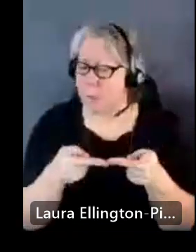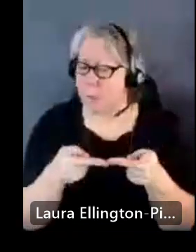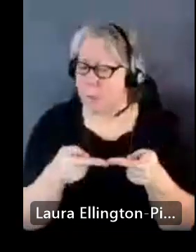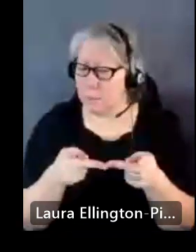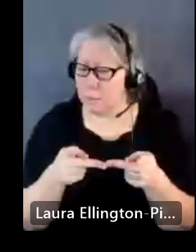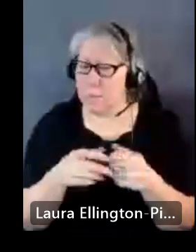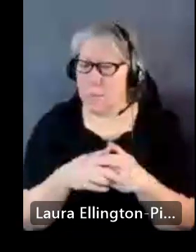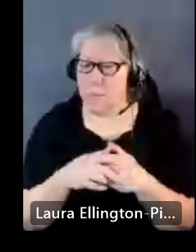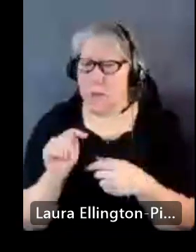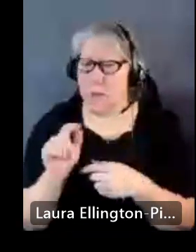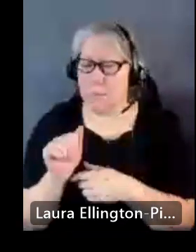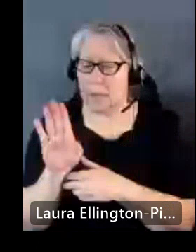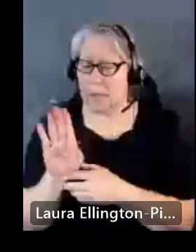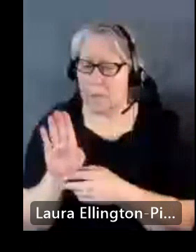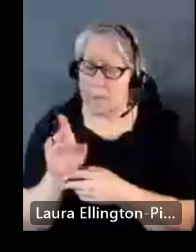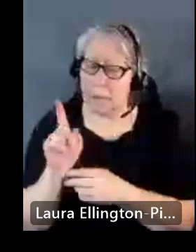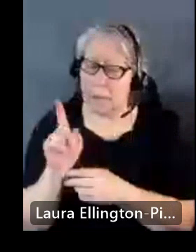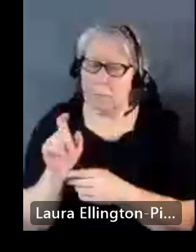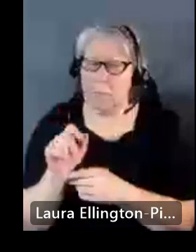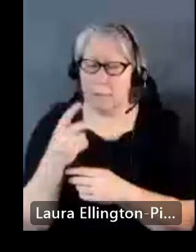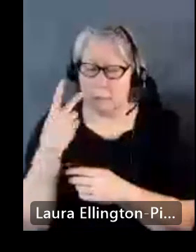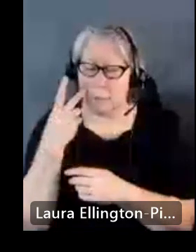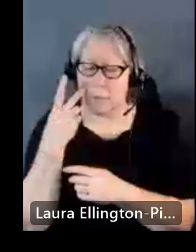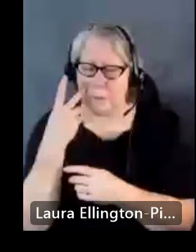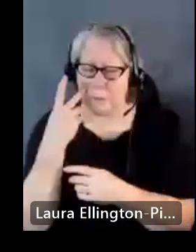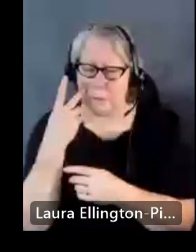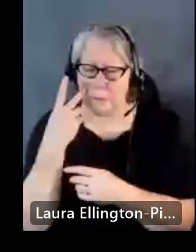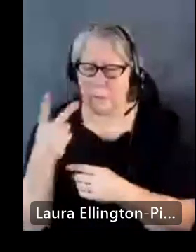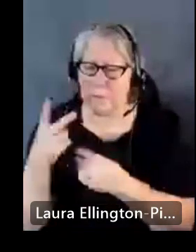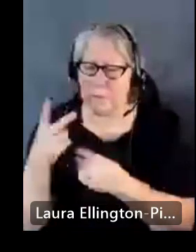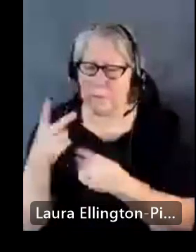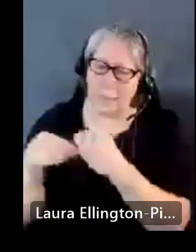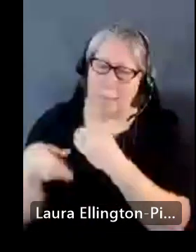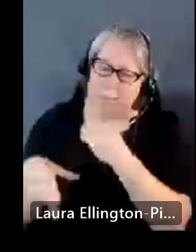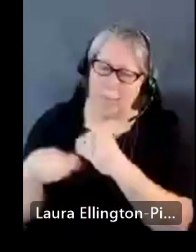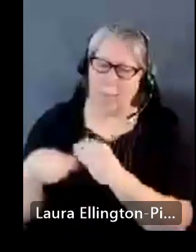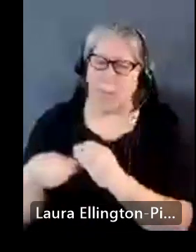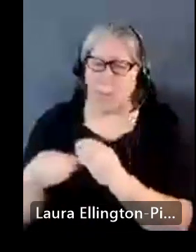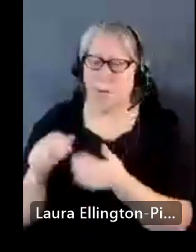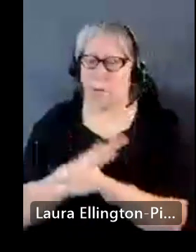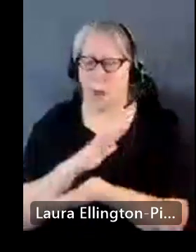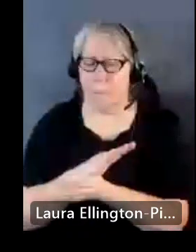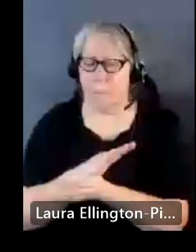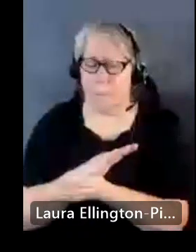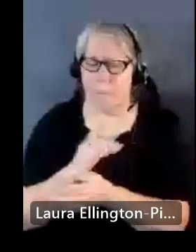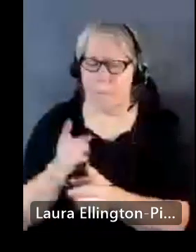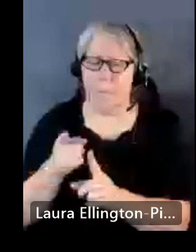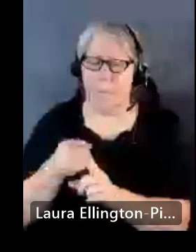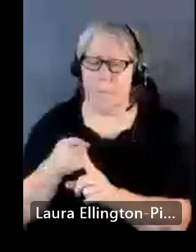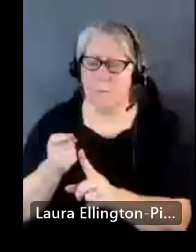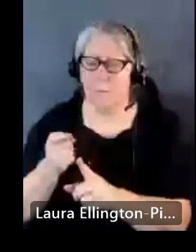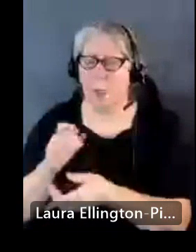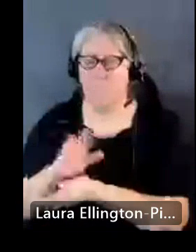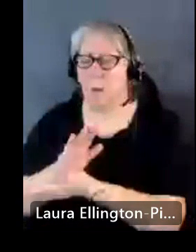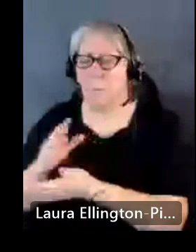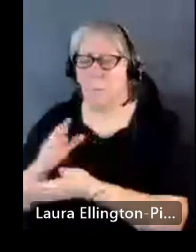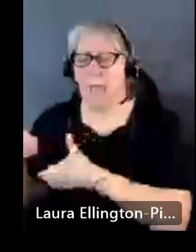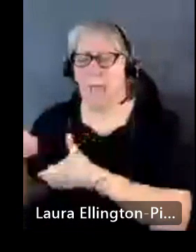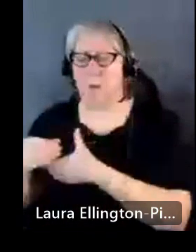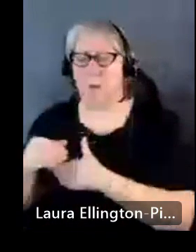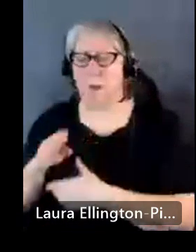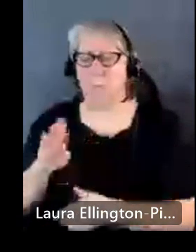attachment tab, and that allows for you to attach documents, outside documents generated, outside of BFM, like PDF,